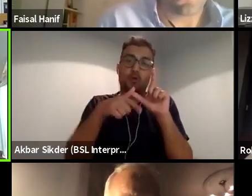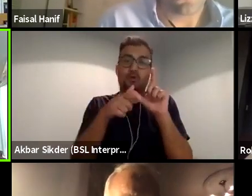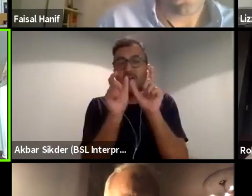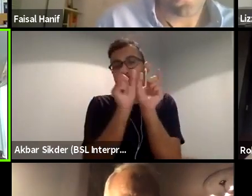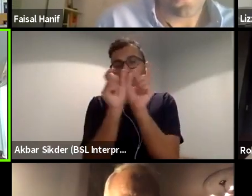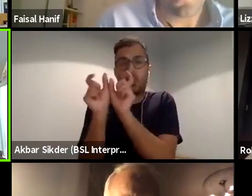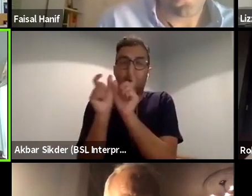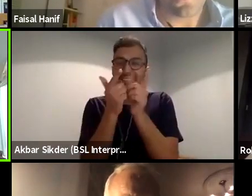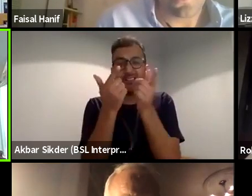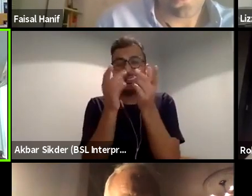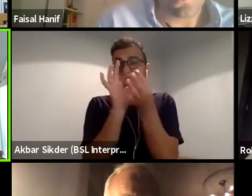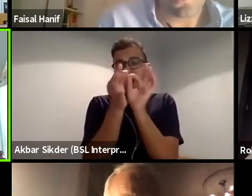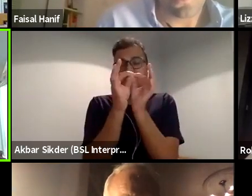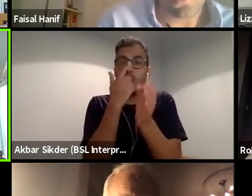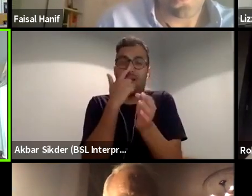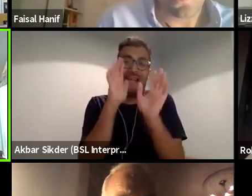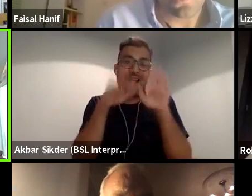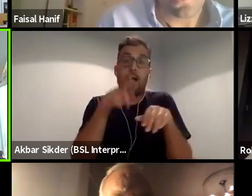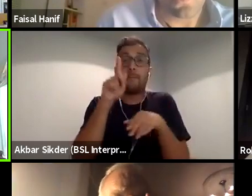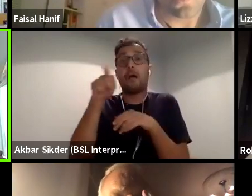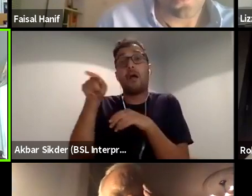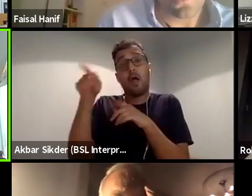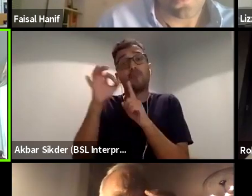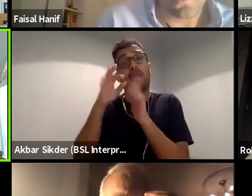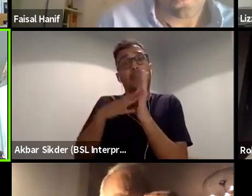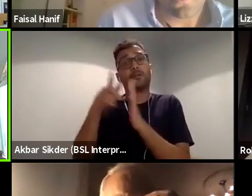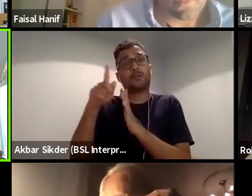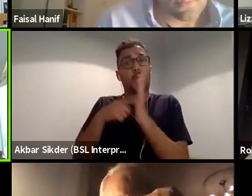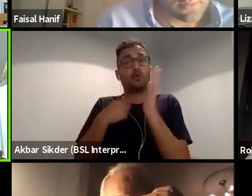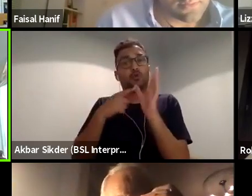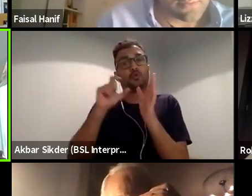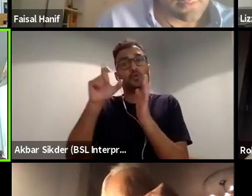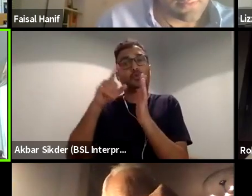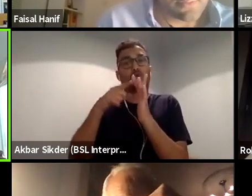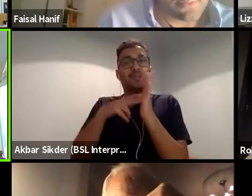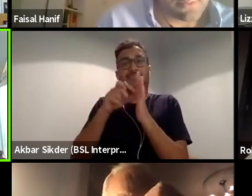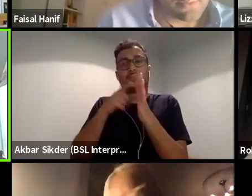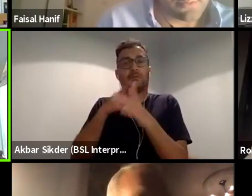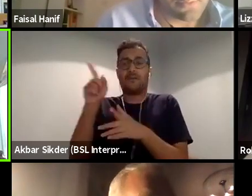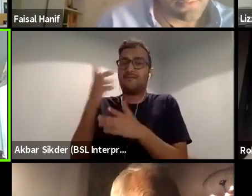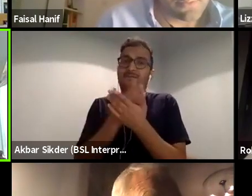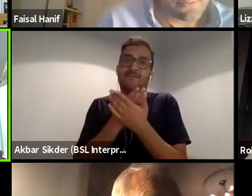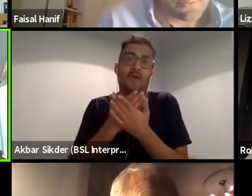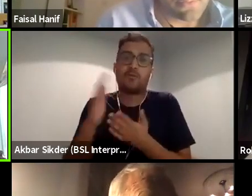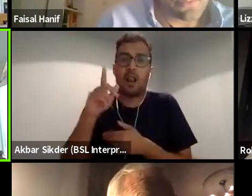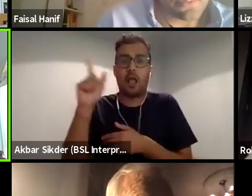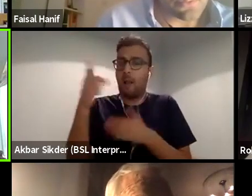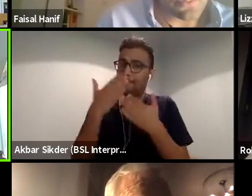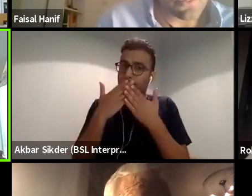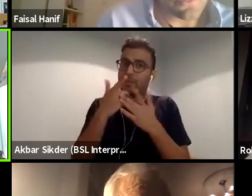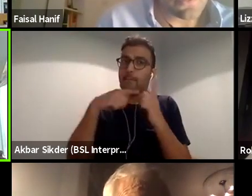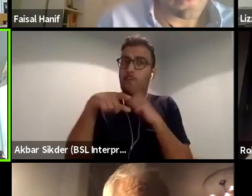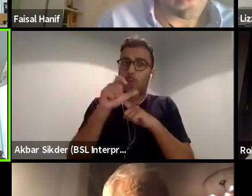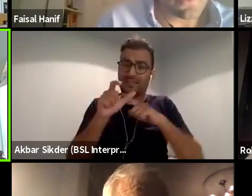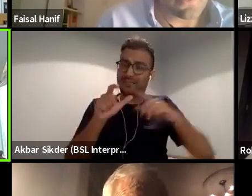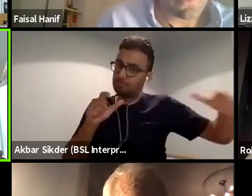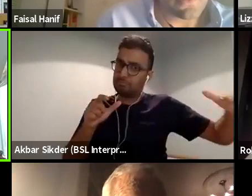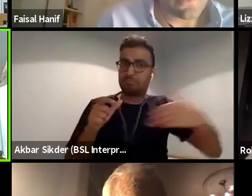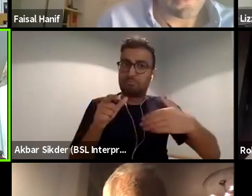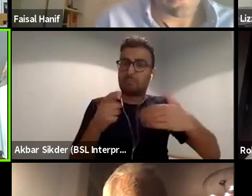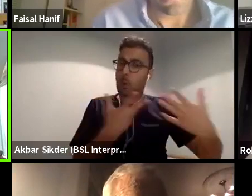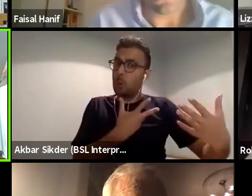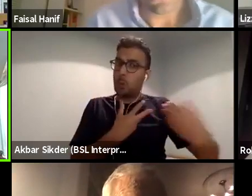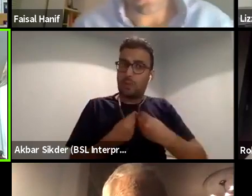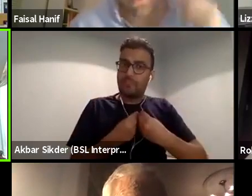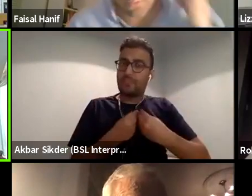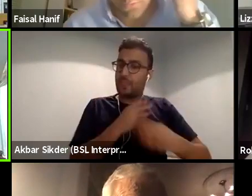her empathy and instructions were very clear. And one of the interesting things that followed that was that the shooter appeared in court